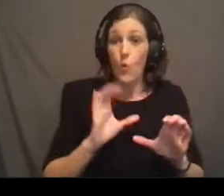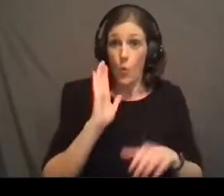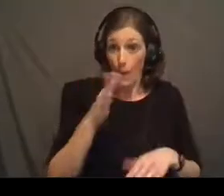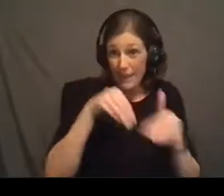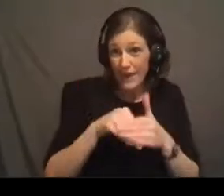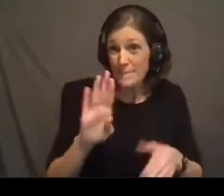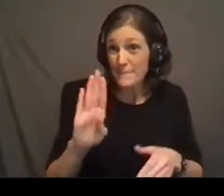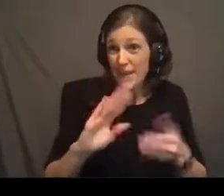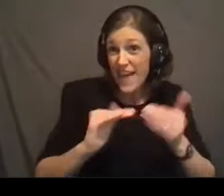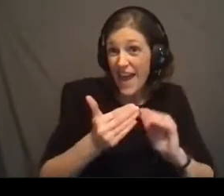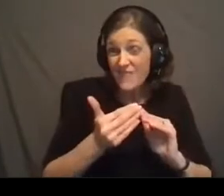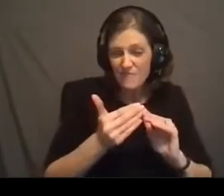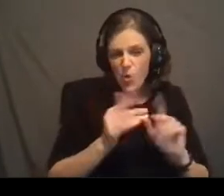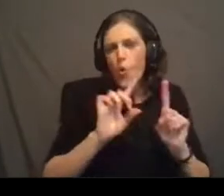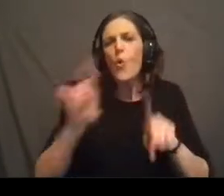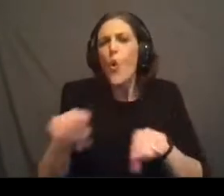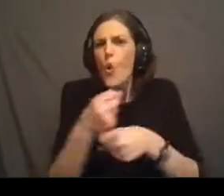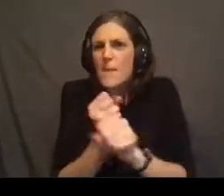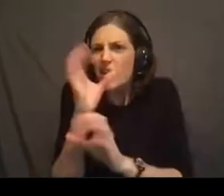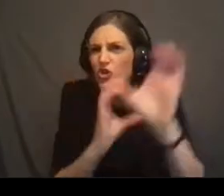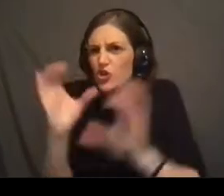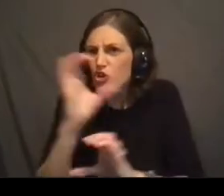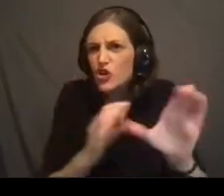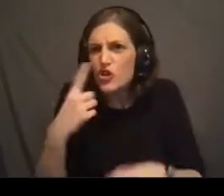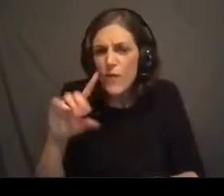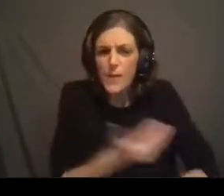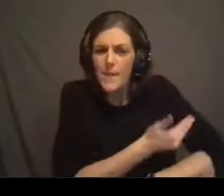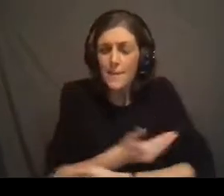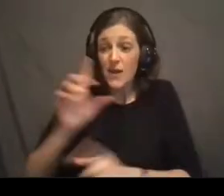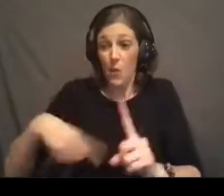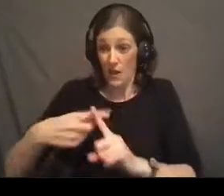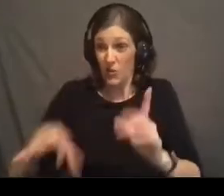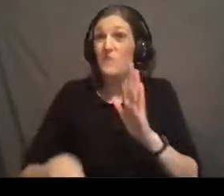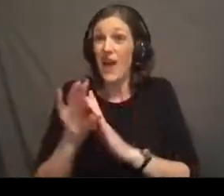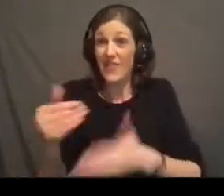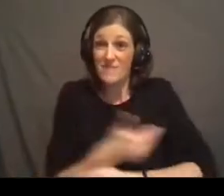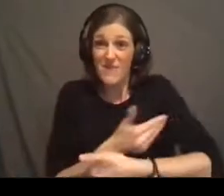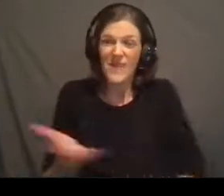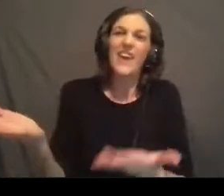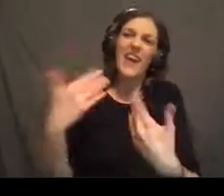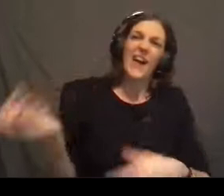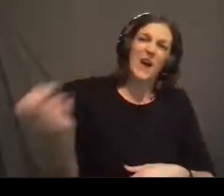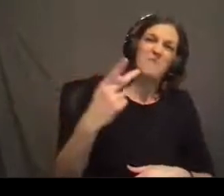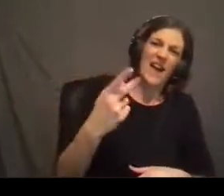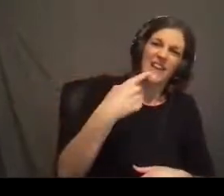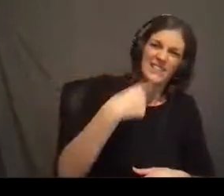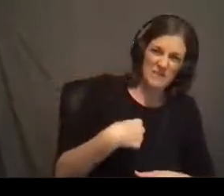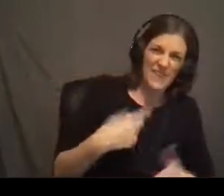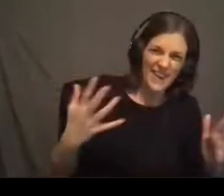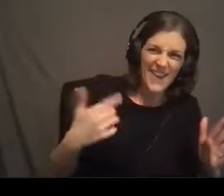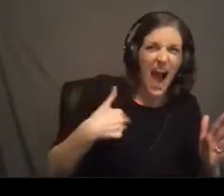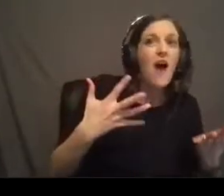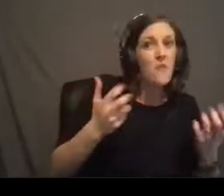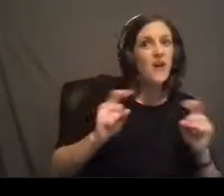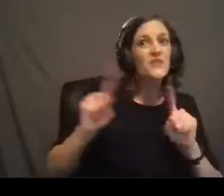Bethlehem. So won't you go make a diligent search for that baby, and when you find him, come back and tell me about it, because so I want to